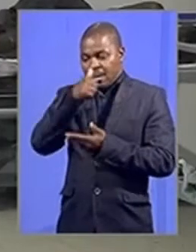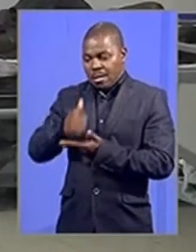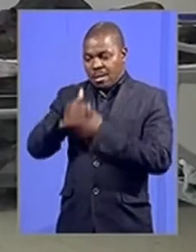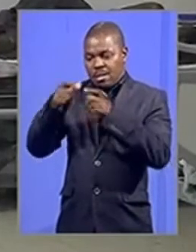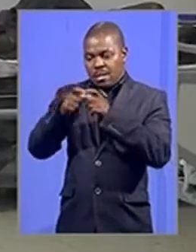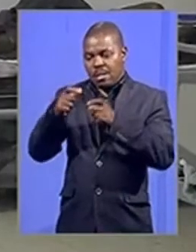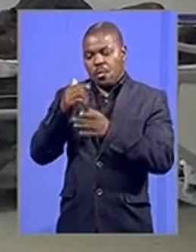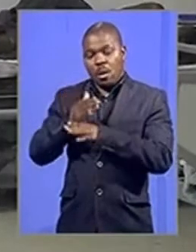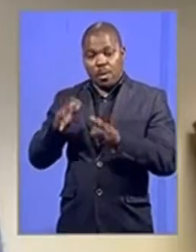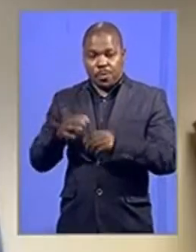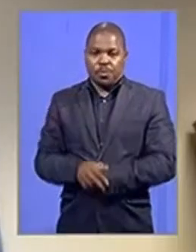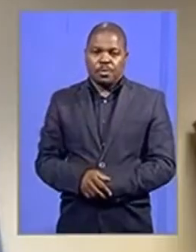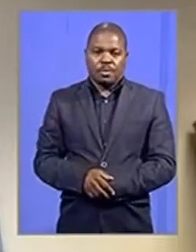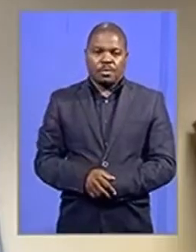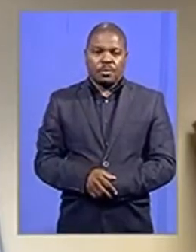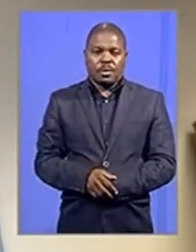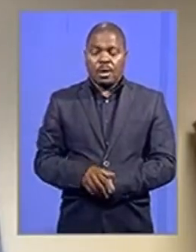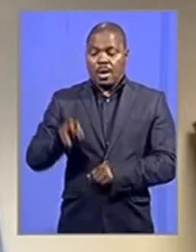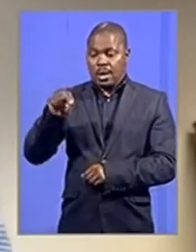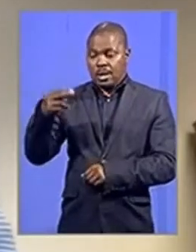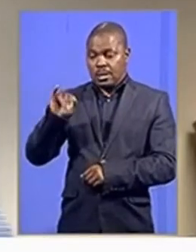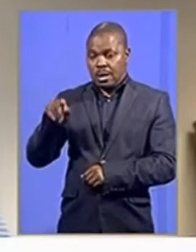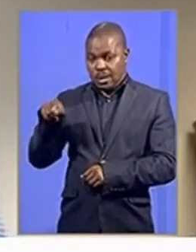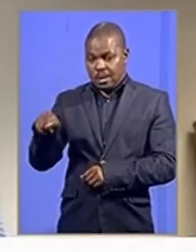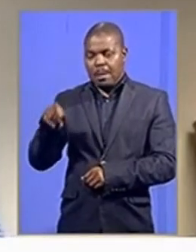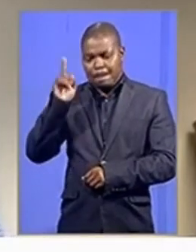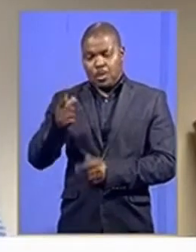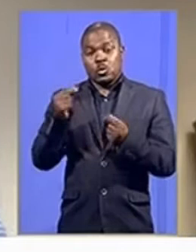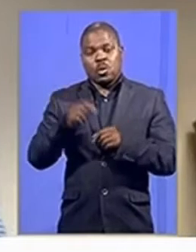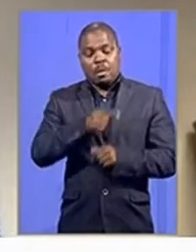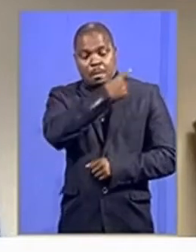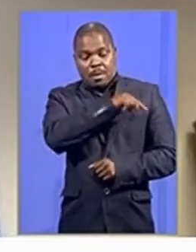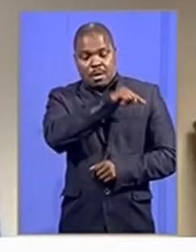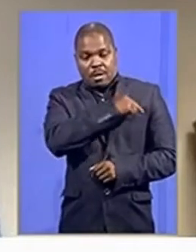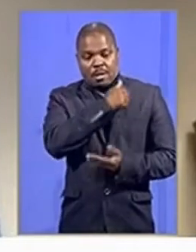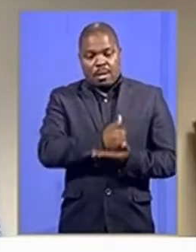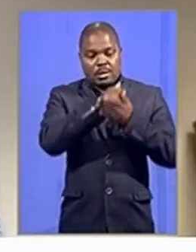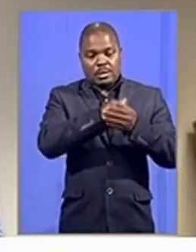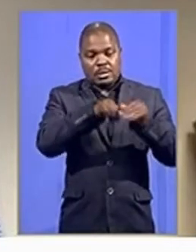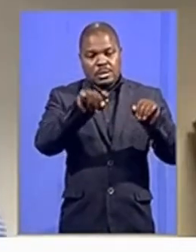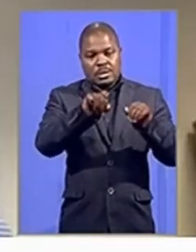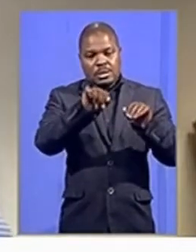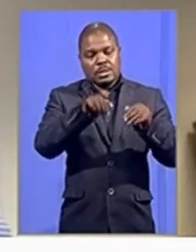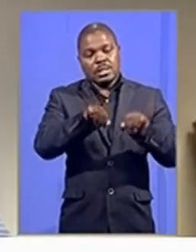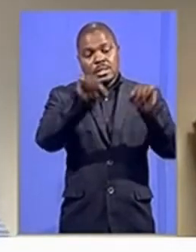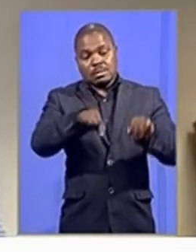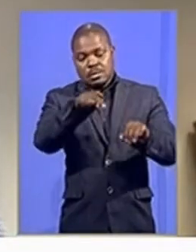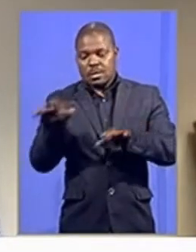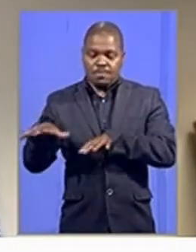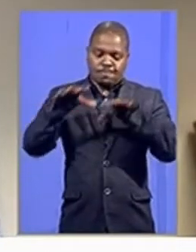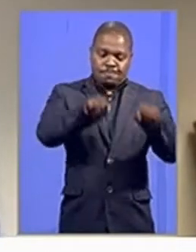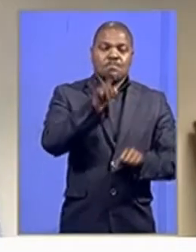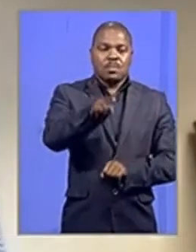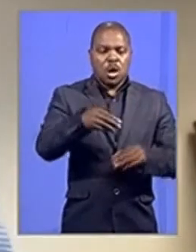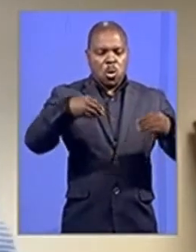NHI. It must be clear that NHI should be taking over from the medical schemes, and all assets that sit